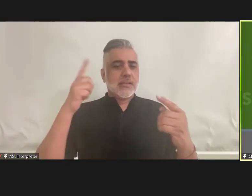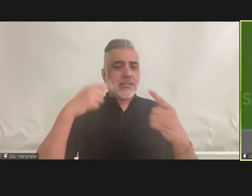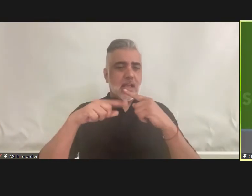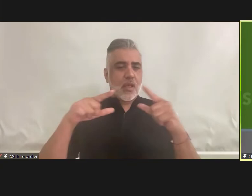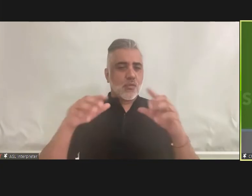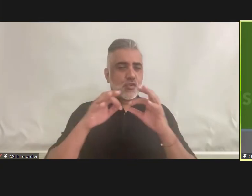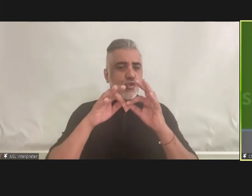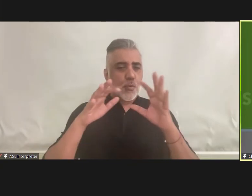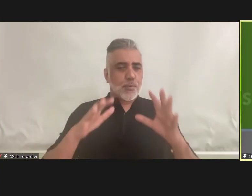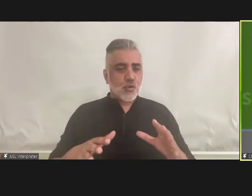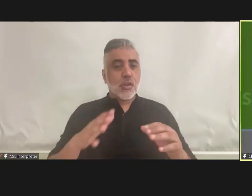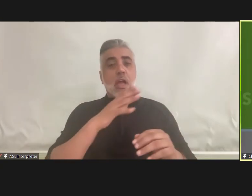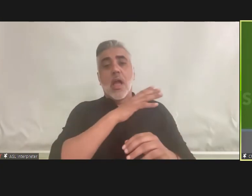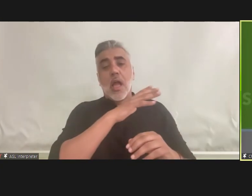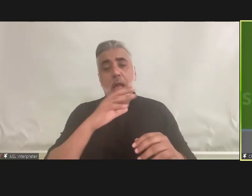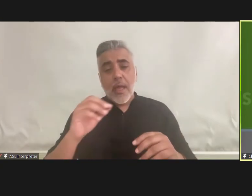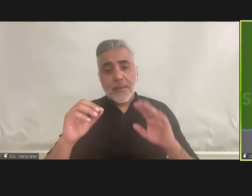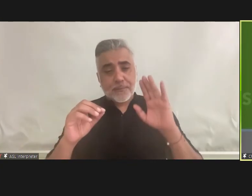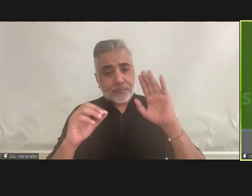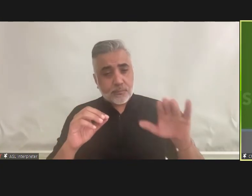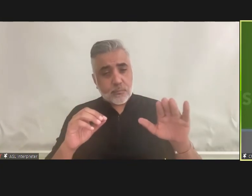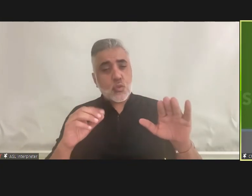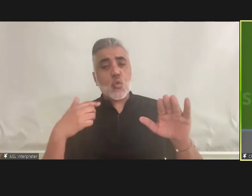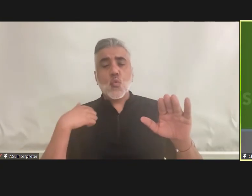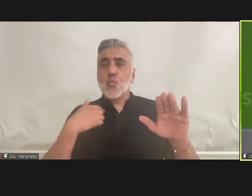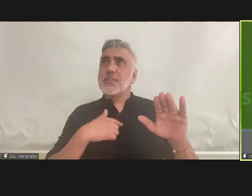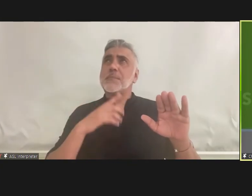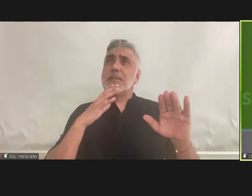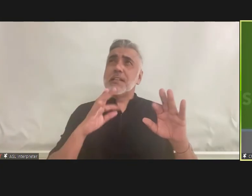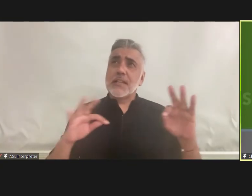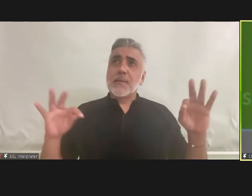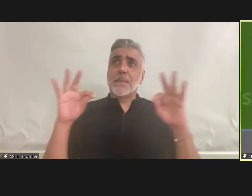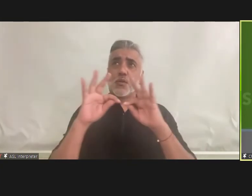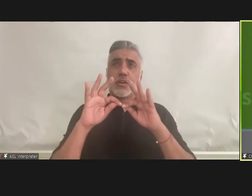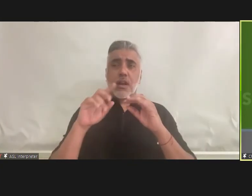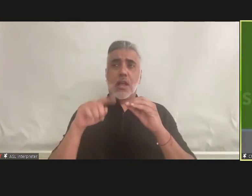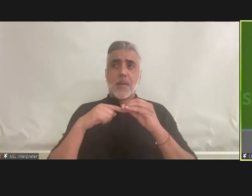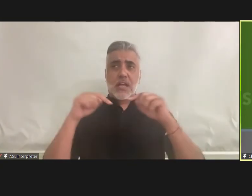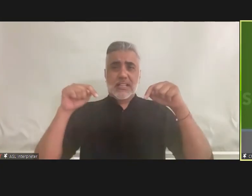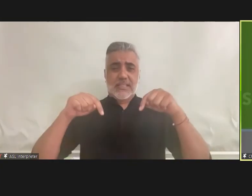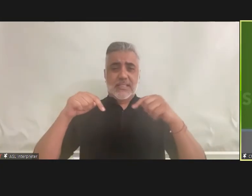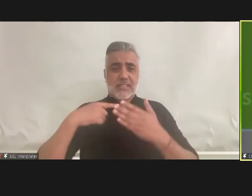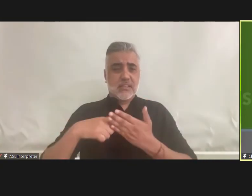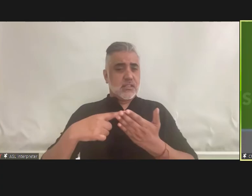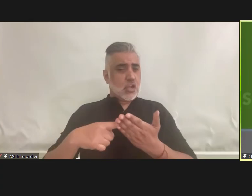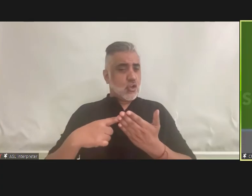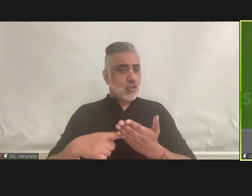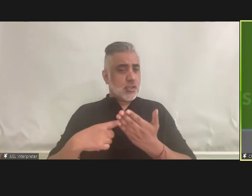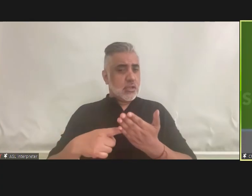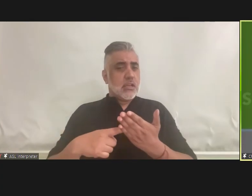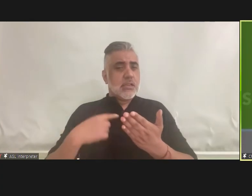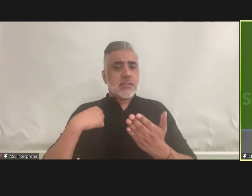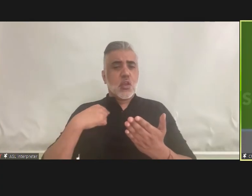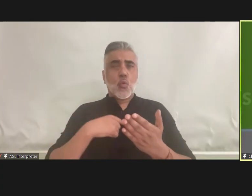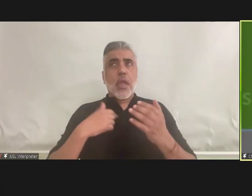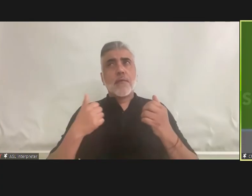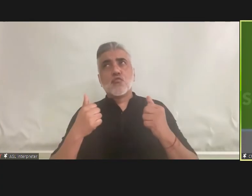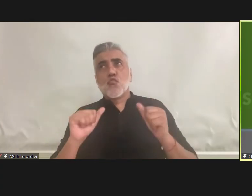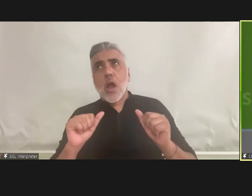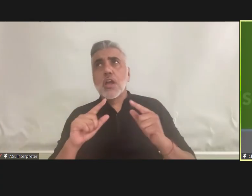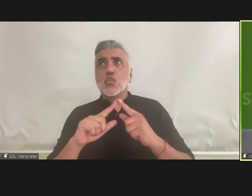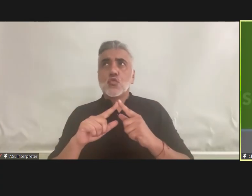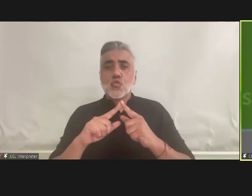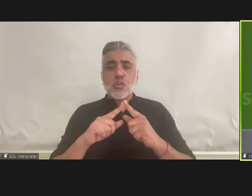interpreters and to say that what's been really important about this discussion is that we have tried to